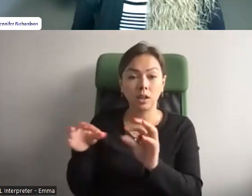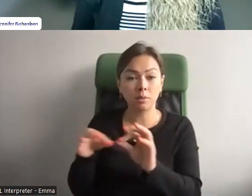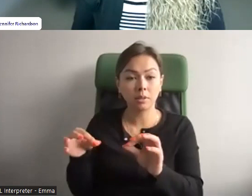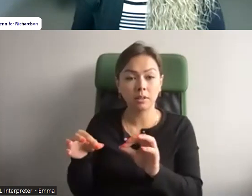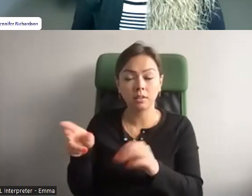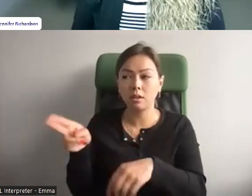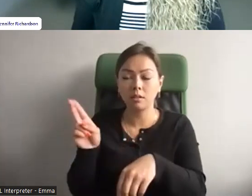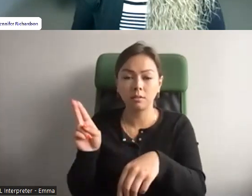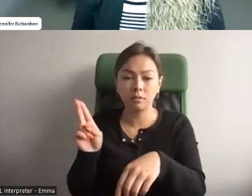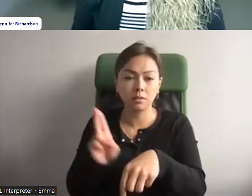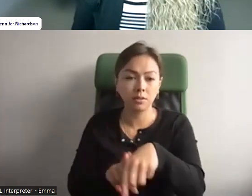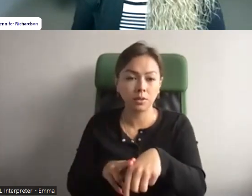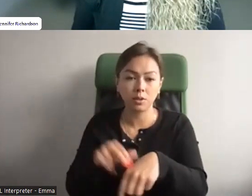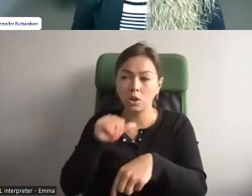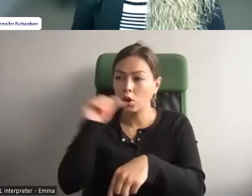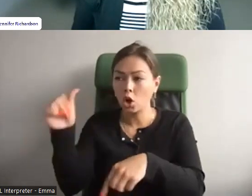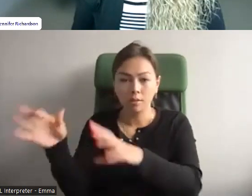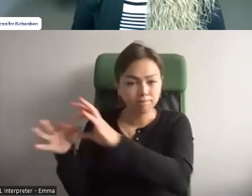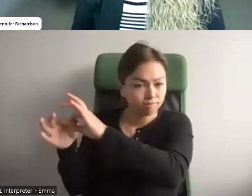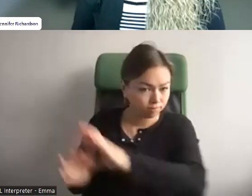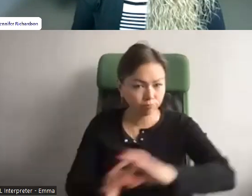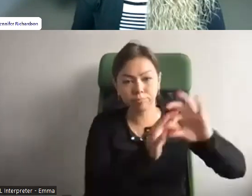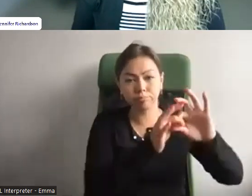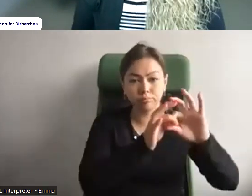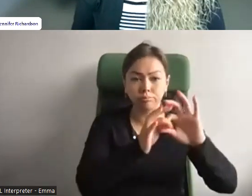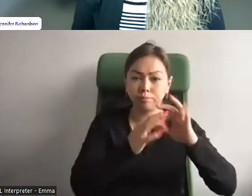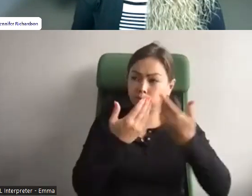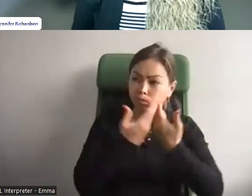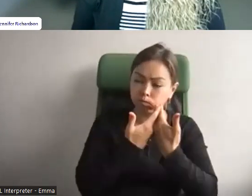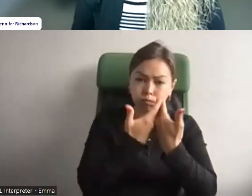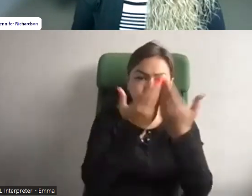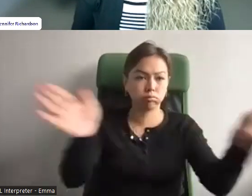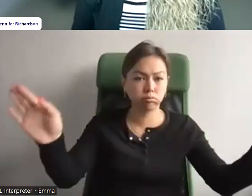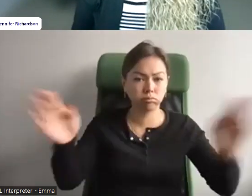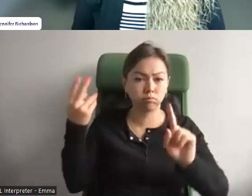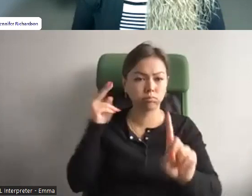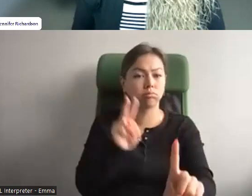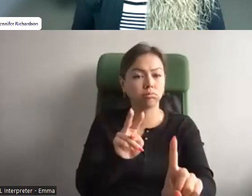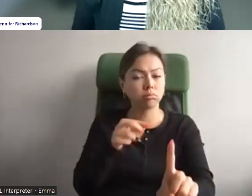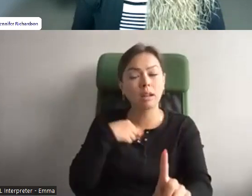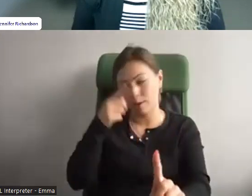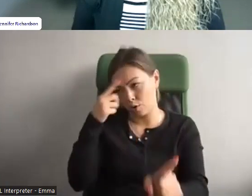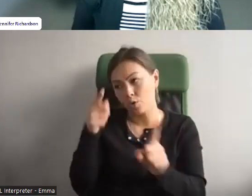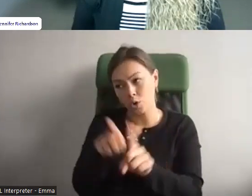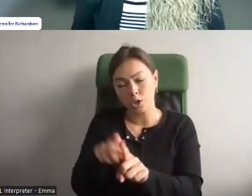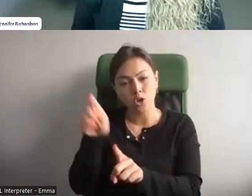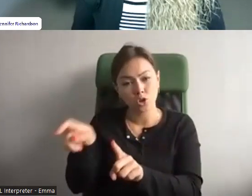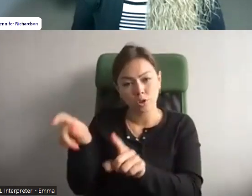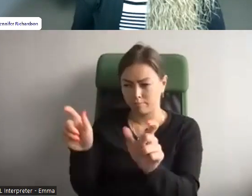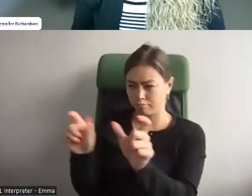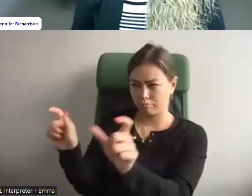representative of the broad population's perspective. And so I agree they should be, and often